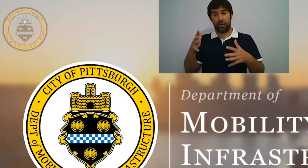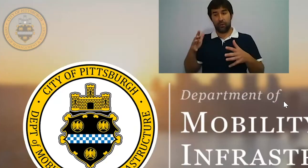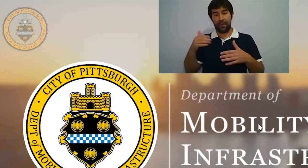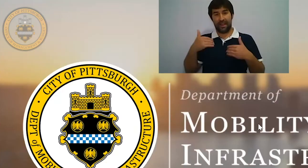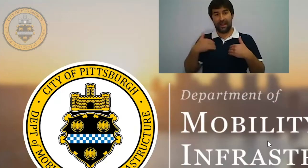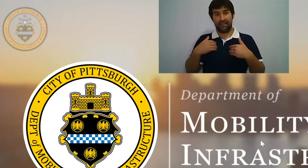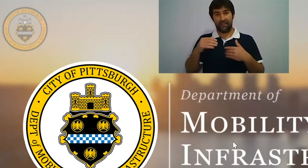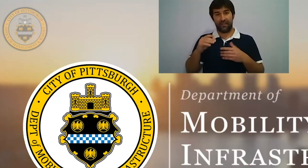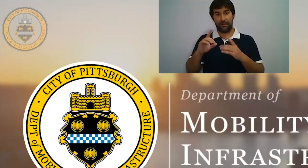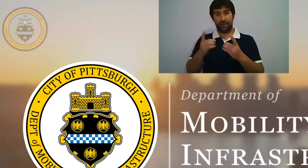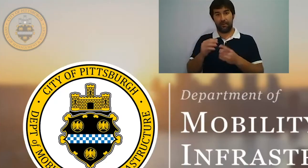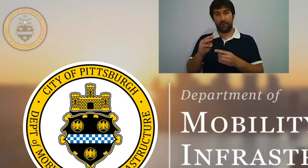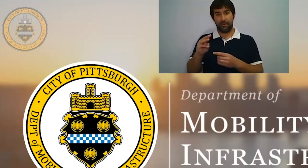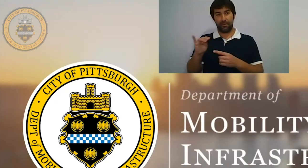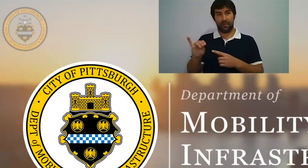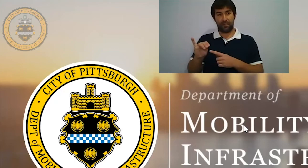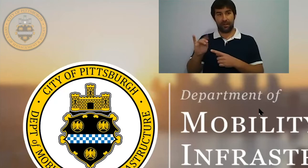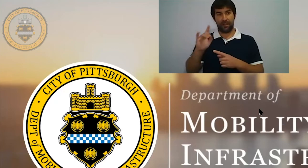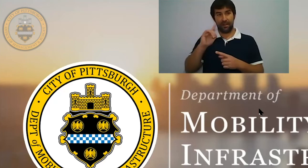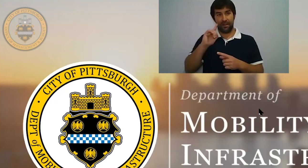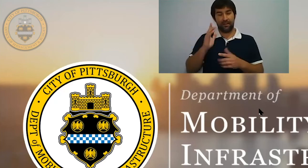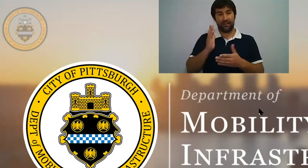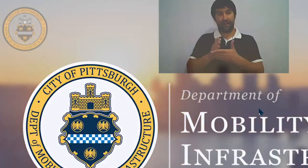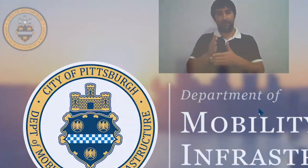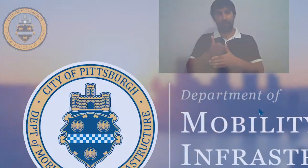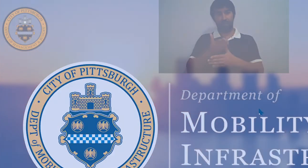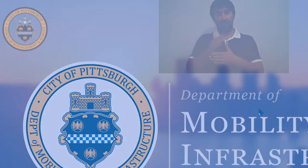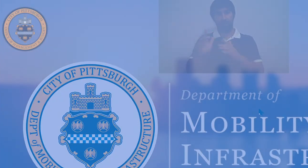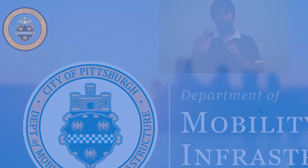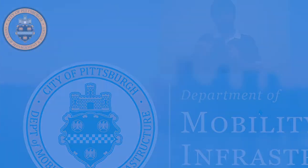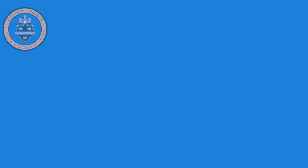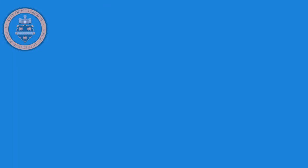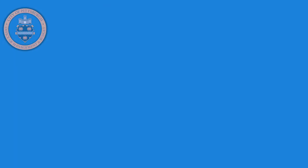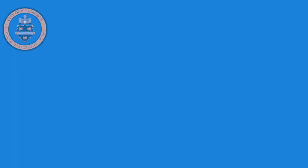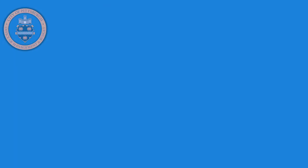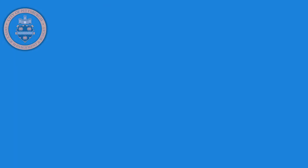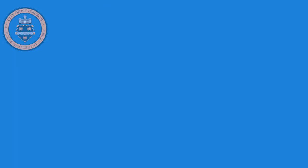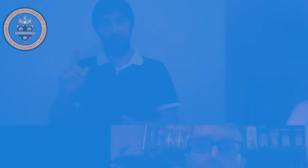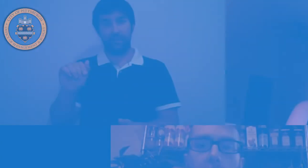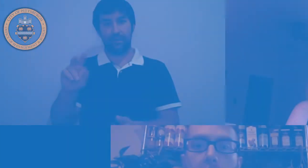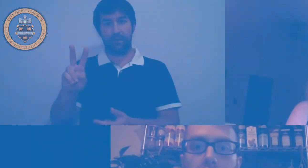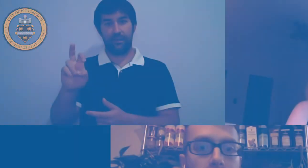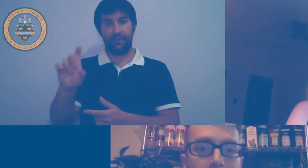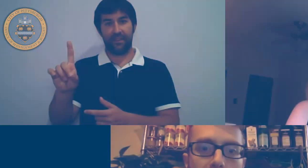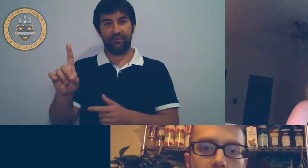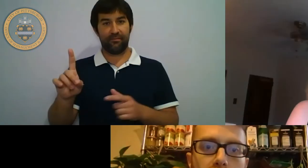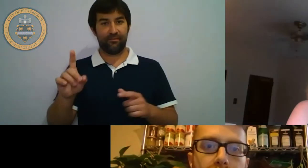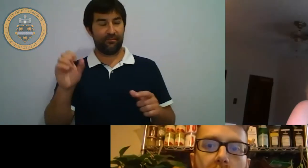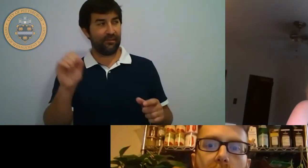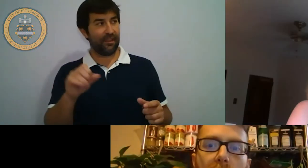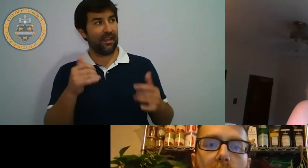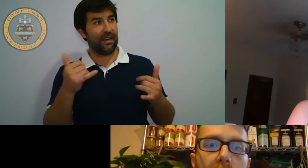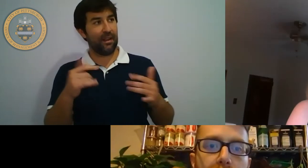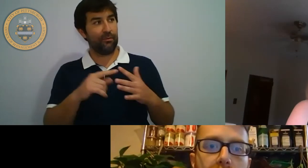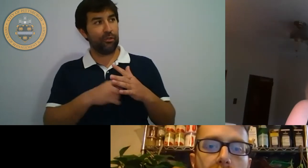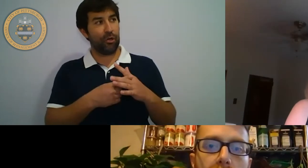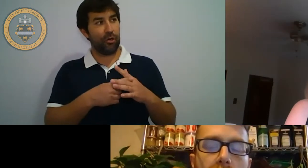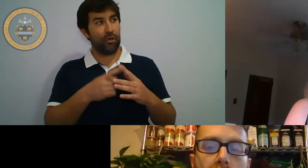to schools where we have younger people traveling, if they're proximate to parks, if they're proximate to senior centers and centers of